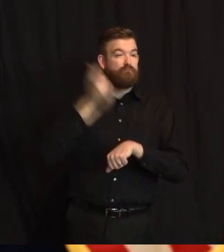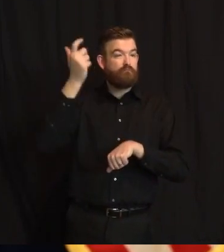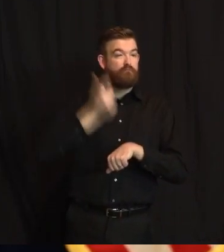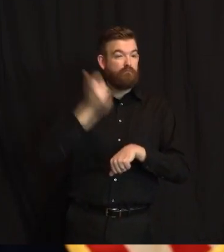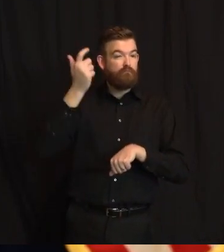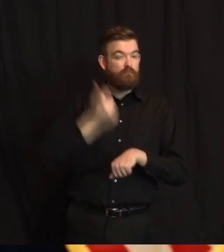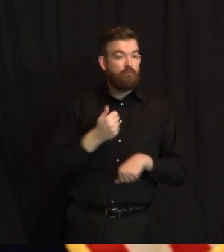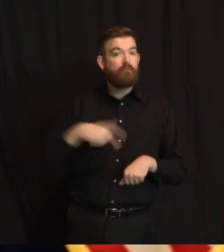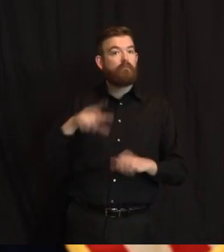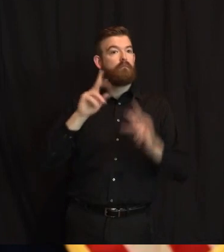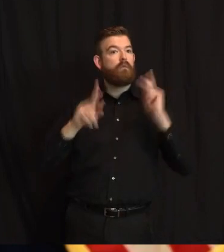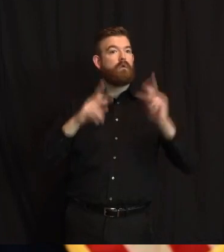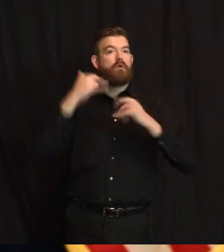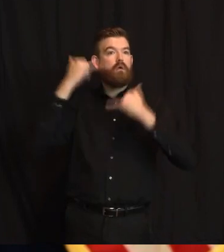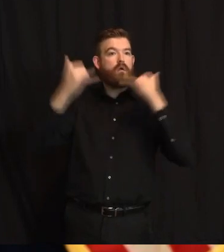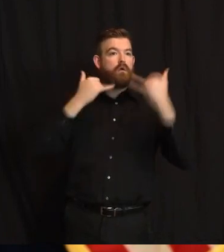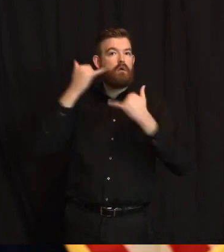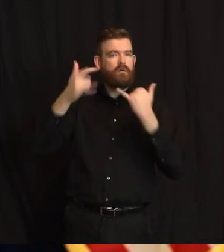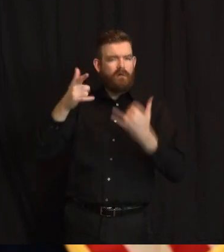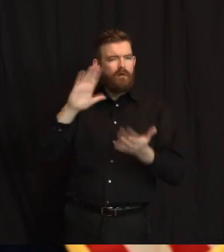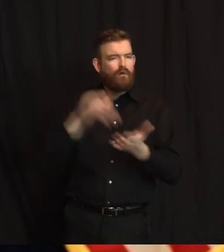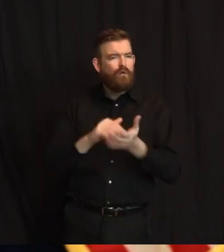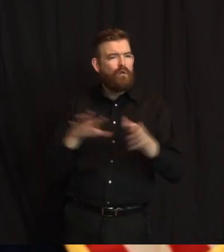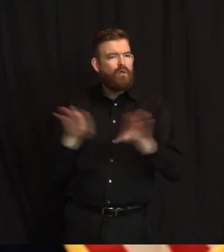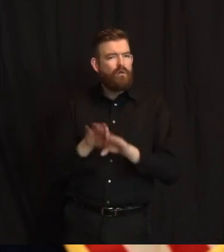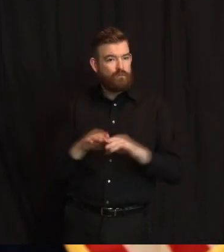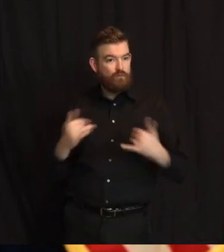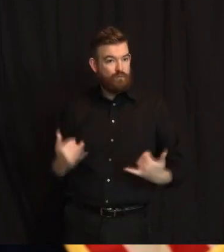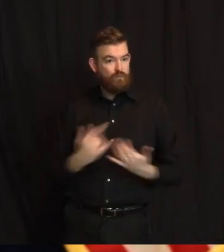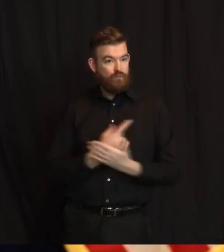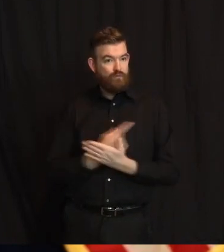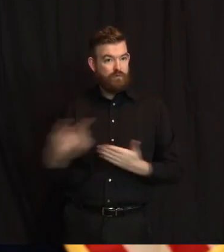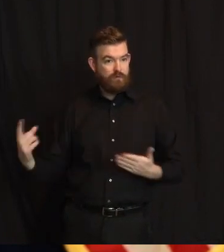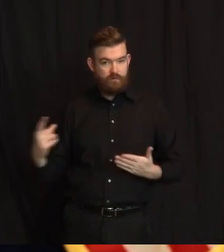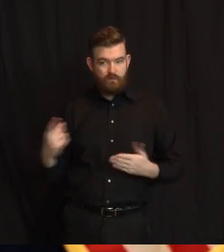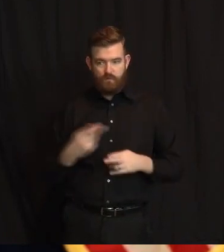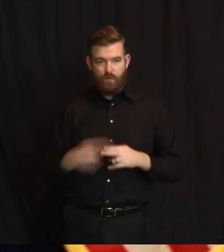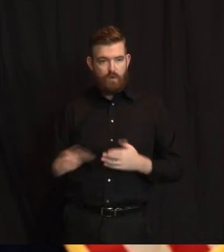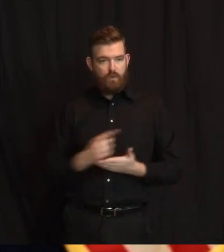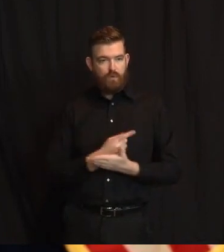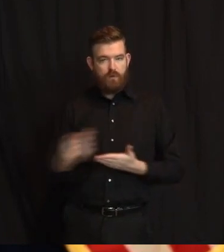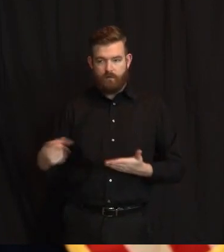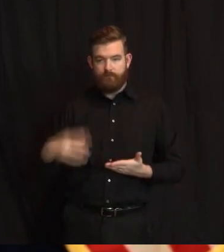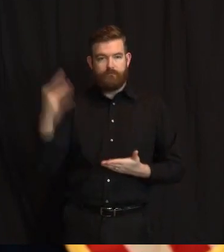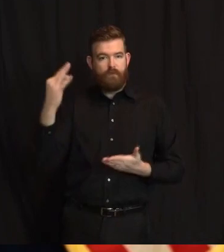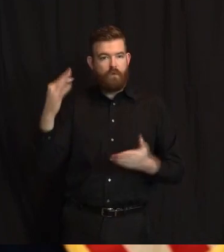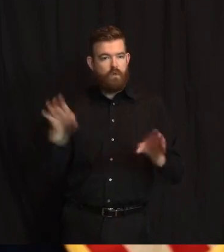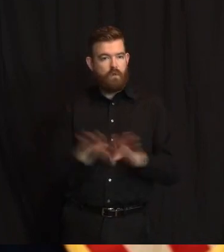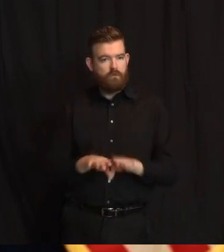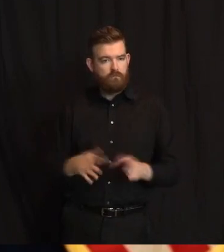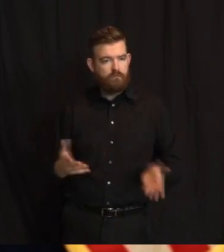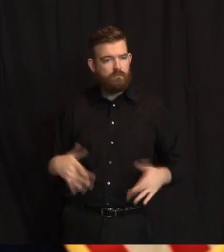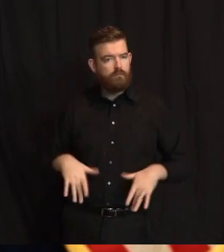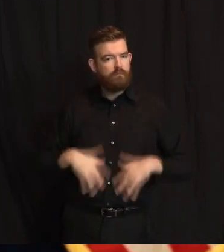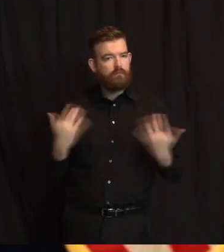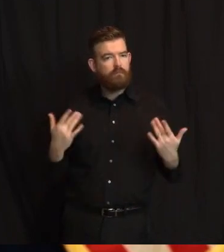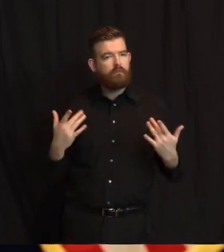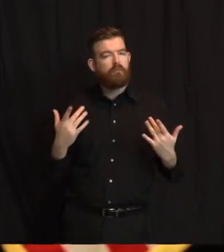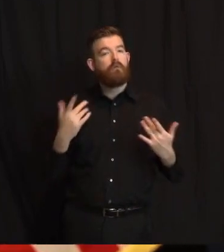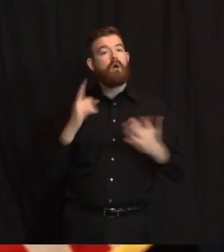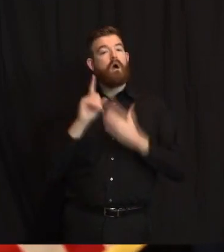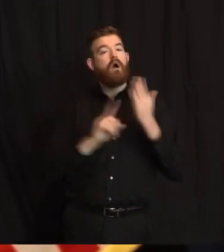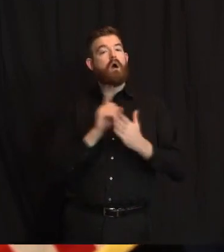was a backlog, so this week was a short week to process claims. Vehicles, Pat. Do you have any comment on that? I